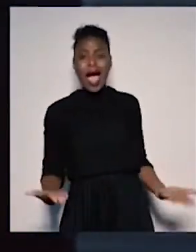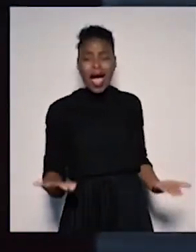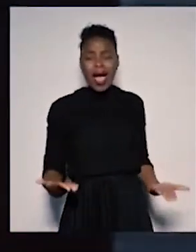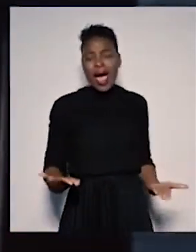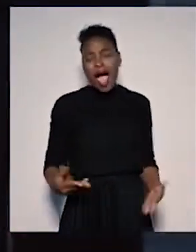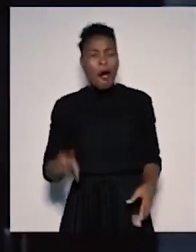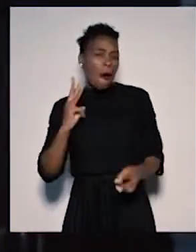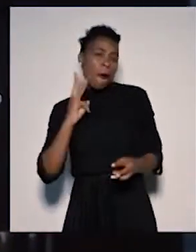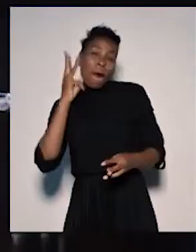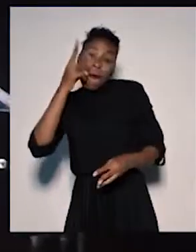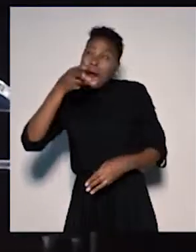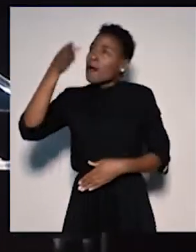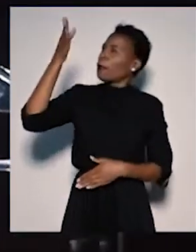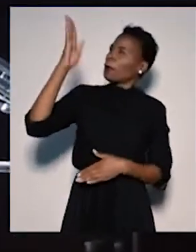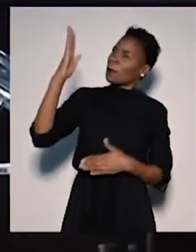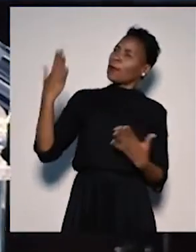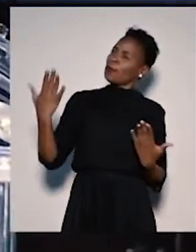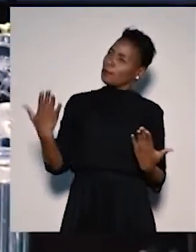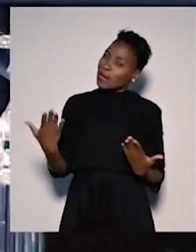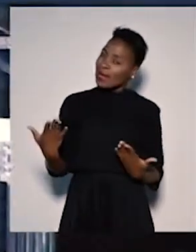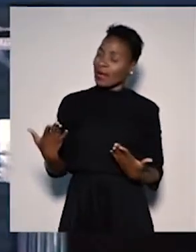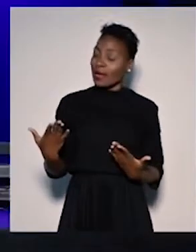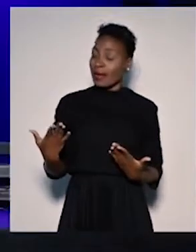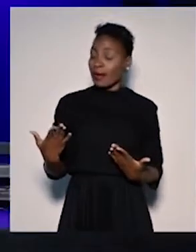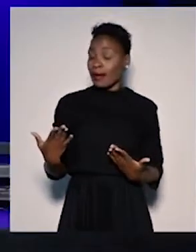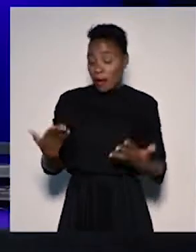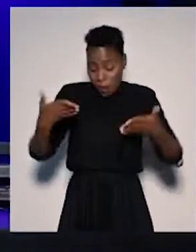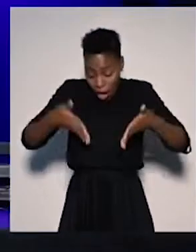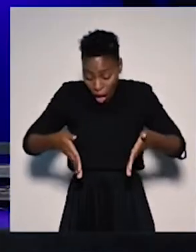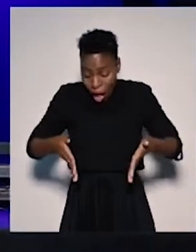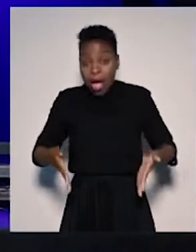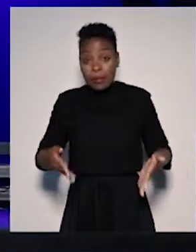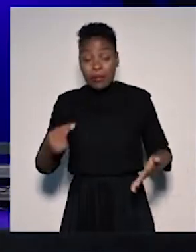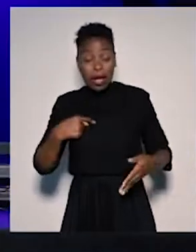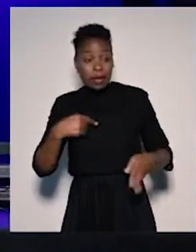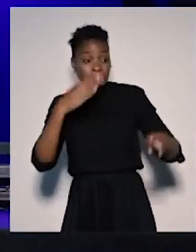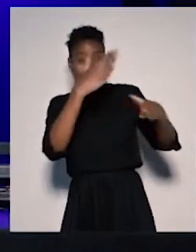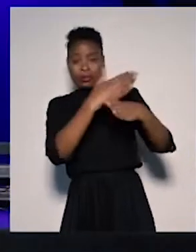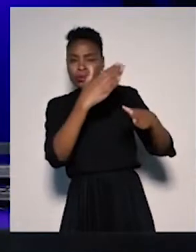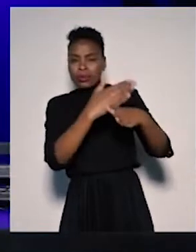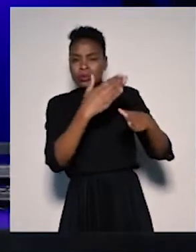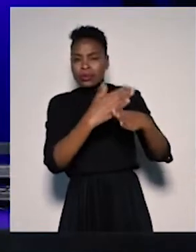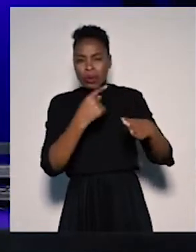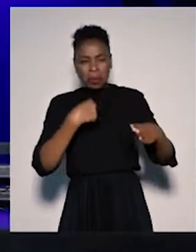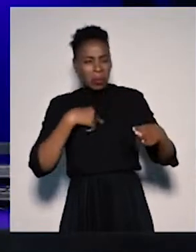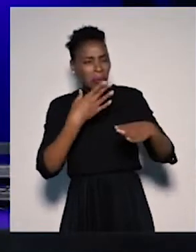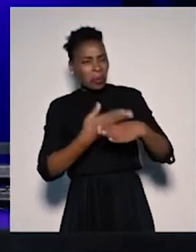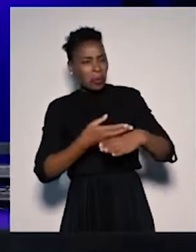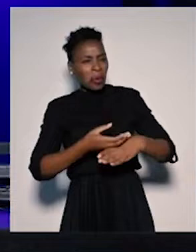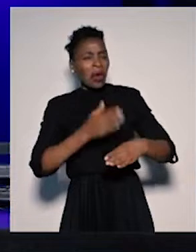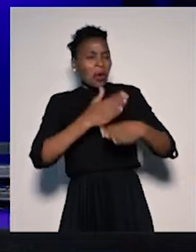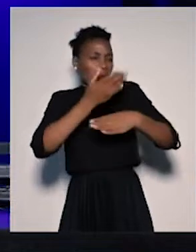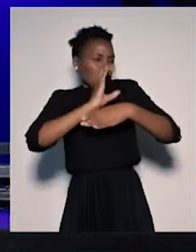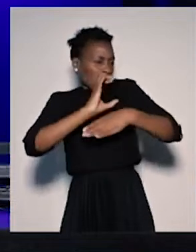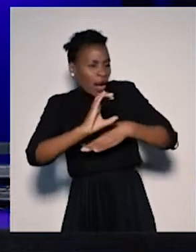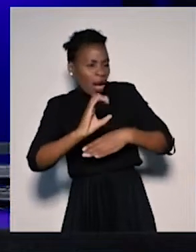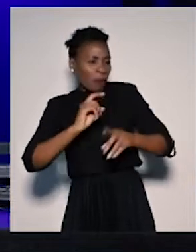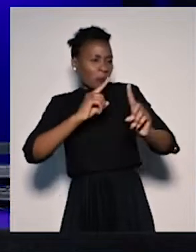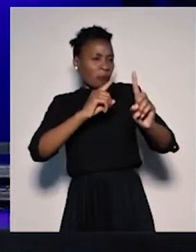I in the will of God? Where I am now. This job that I'm working, this career that I'm following,